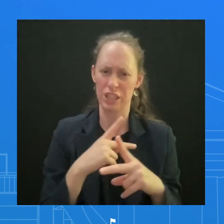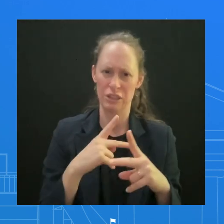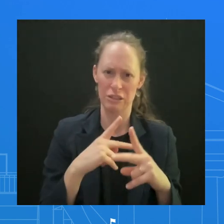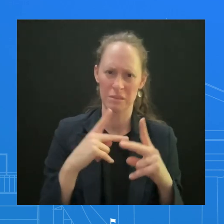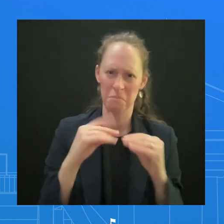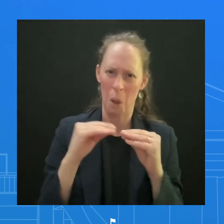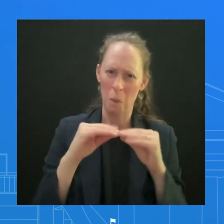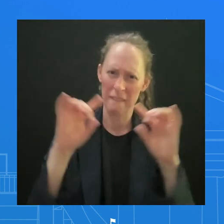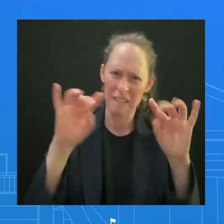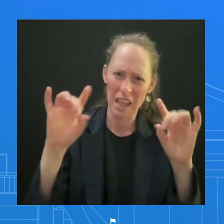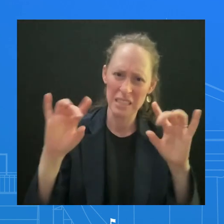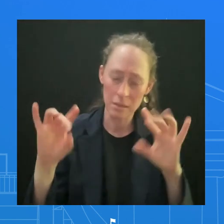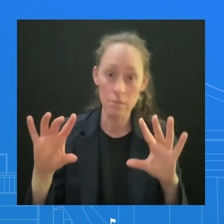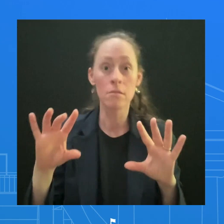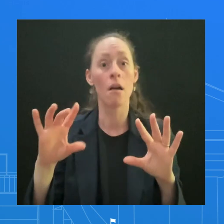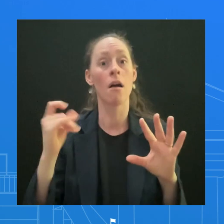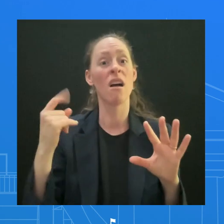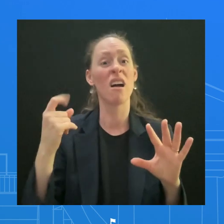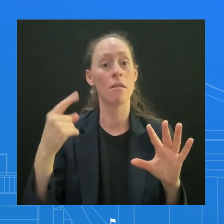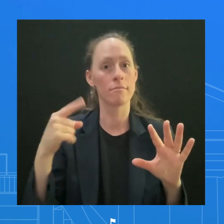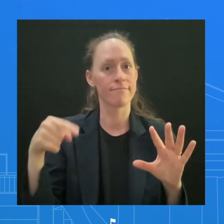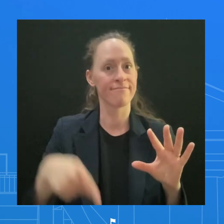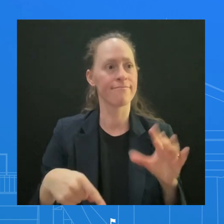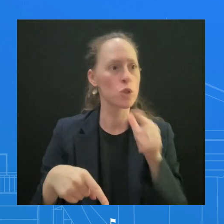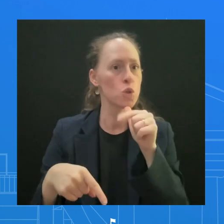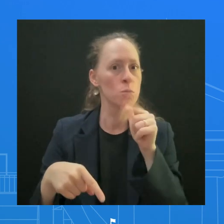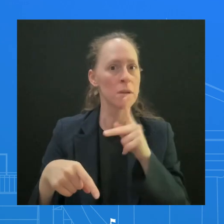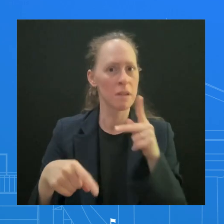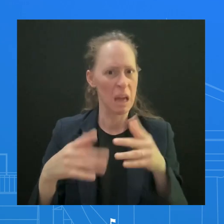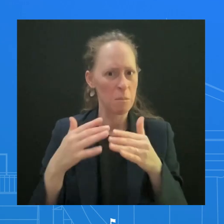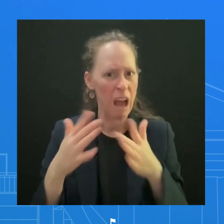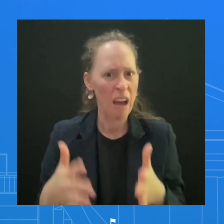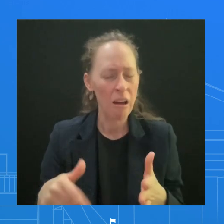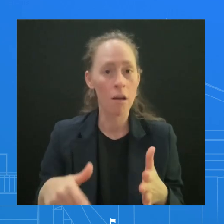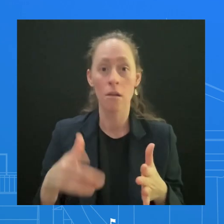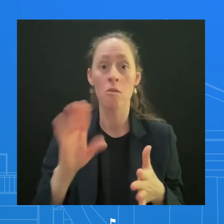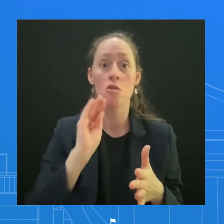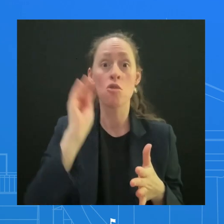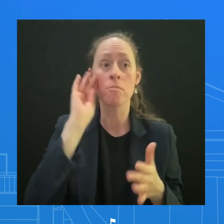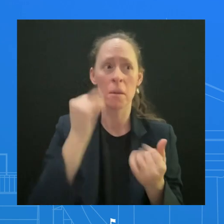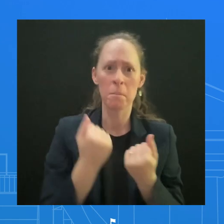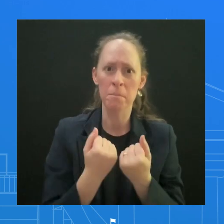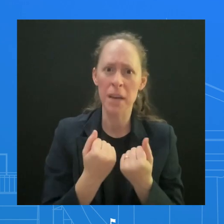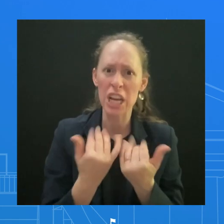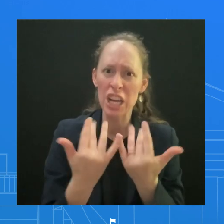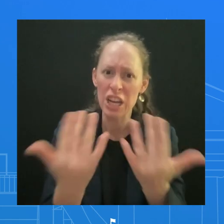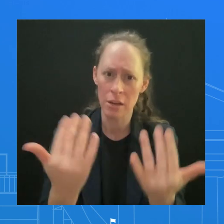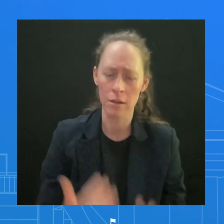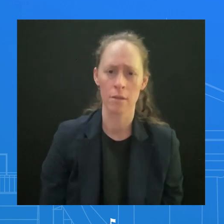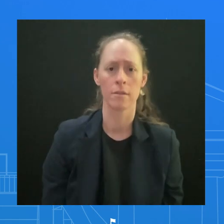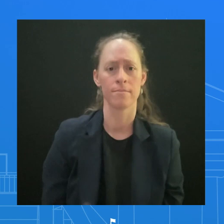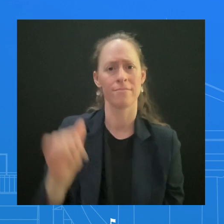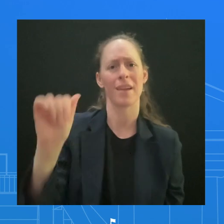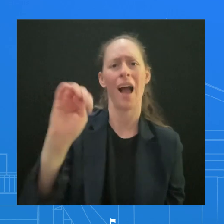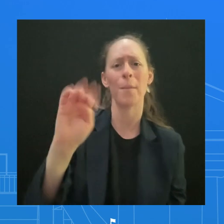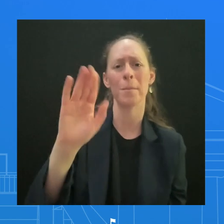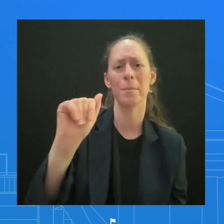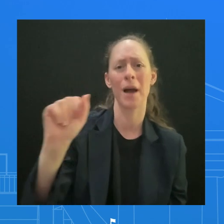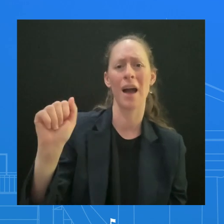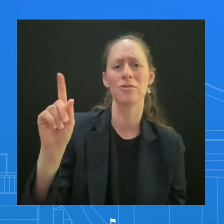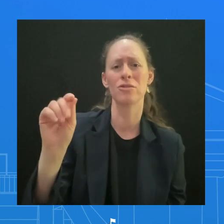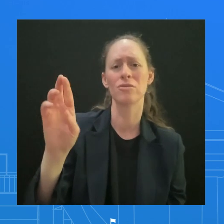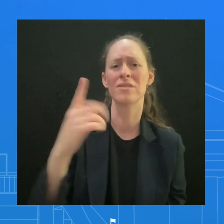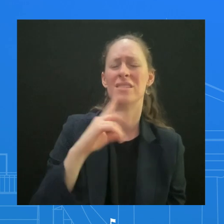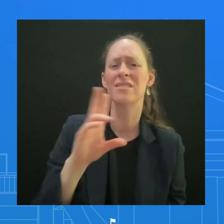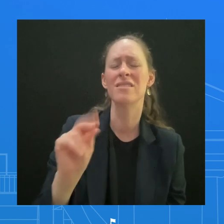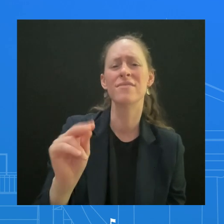have been burned down to the ground. Your own ambassador said that we cannot stand by and watch. So what does it mean? How does